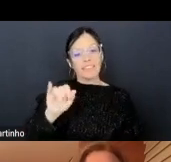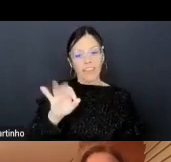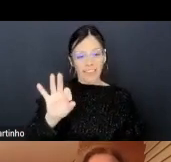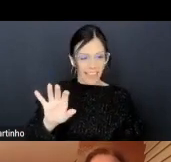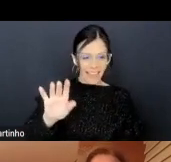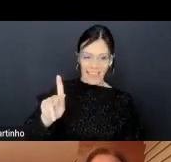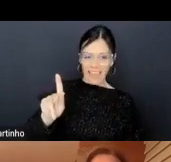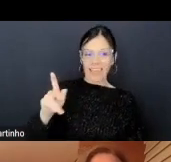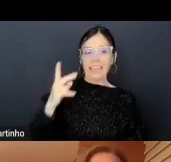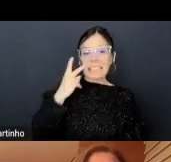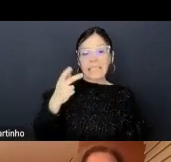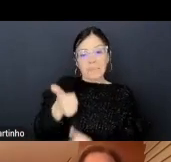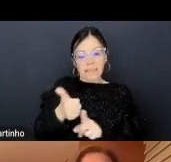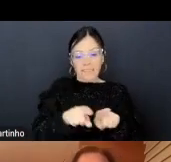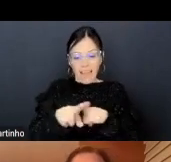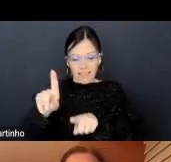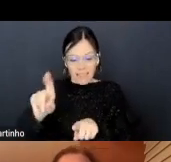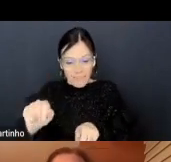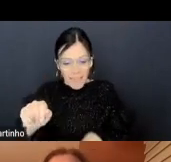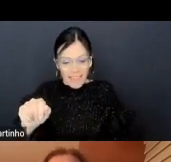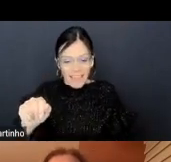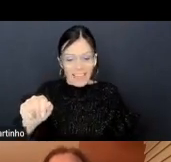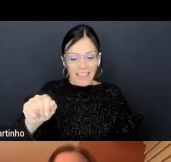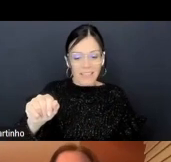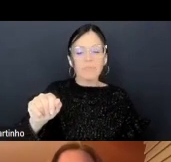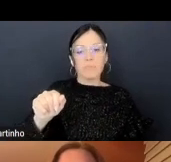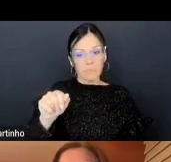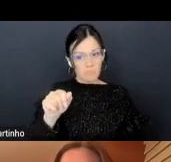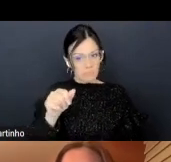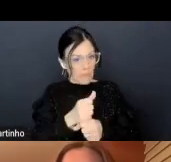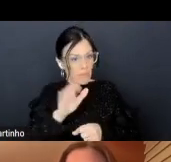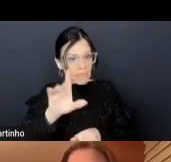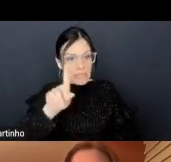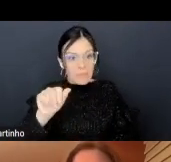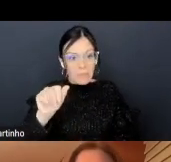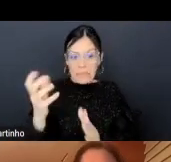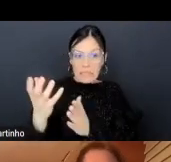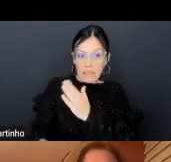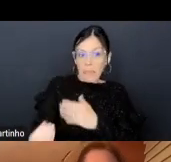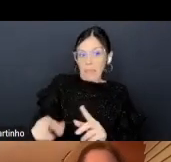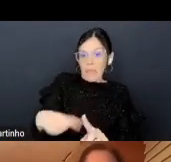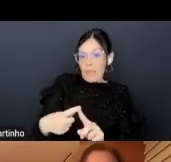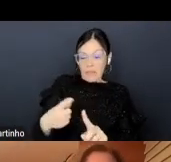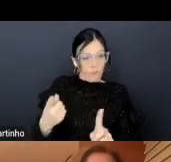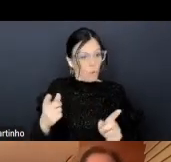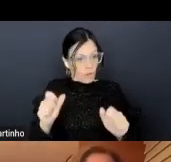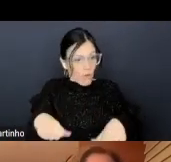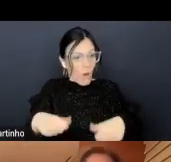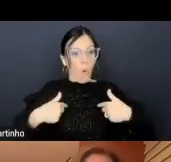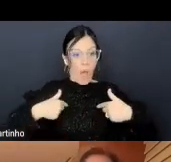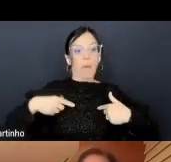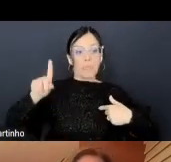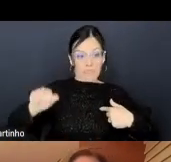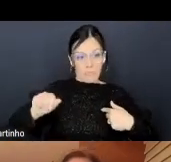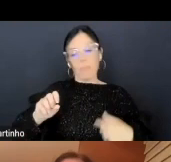um who can make their disabilities disappear and pass as non-disabled and